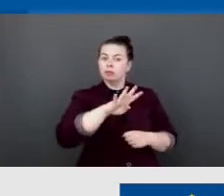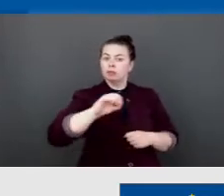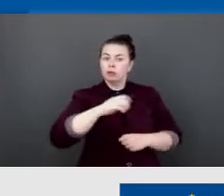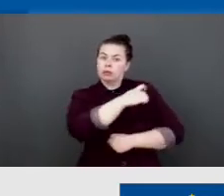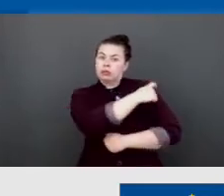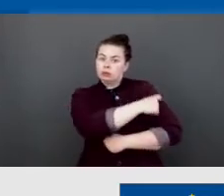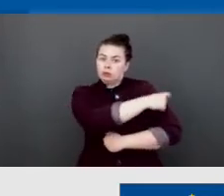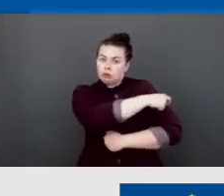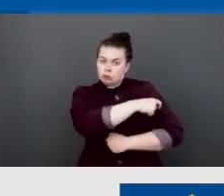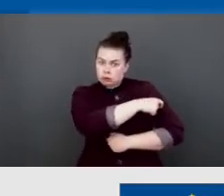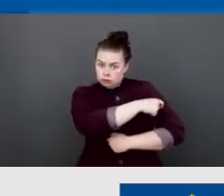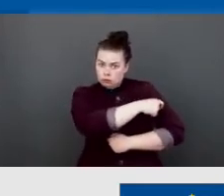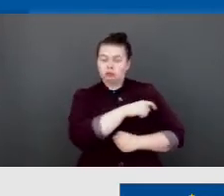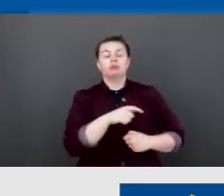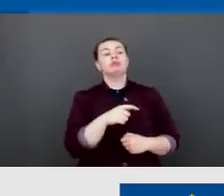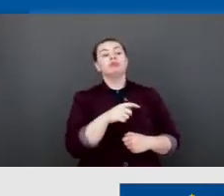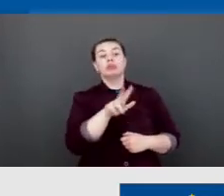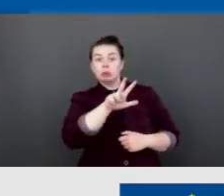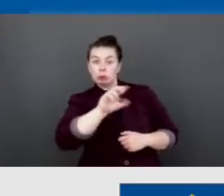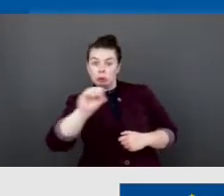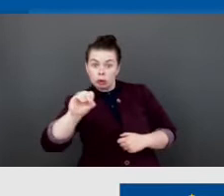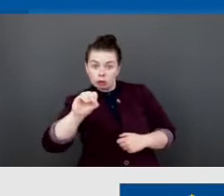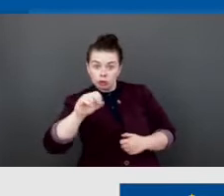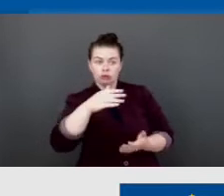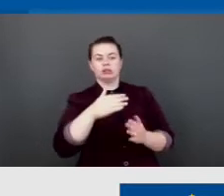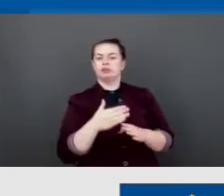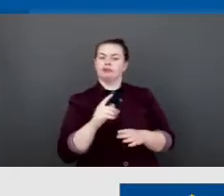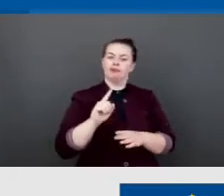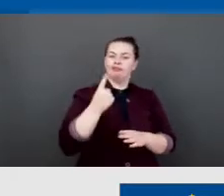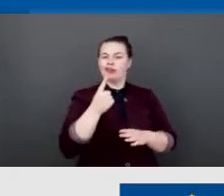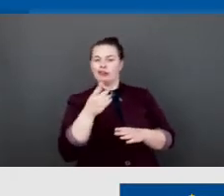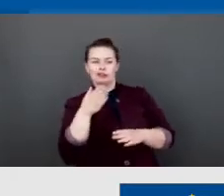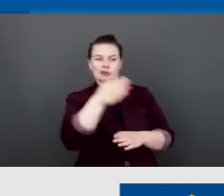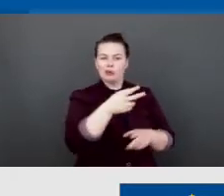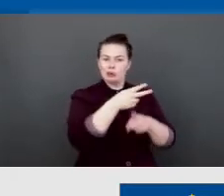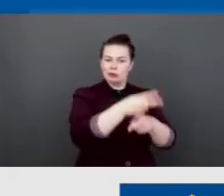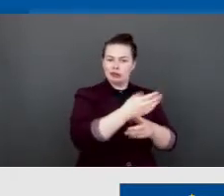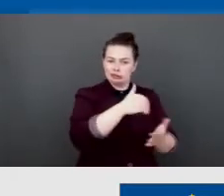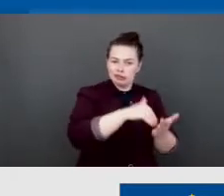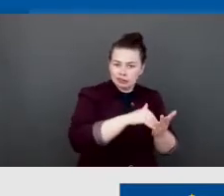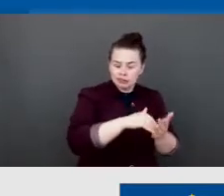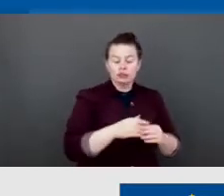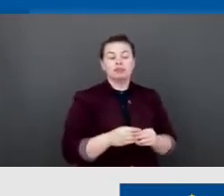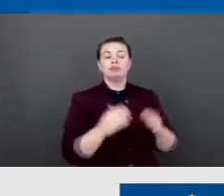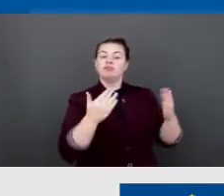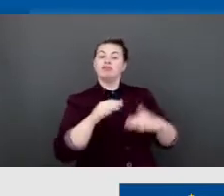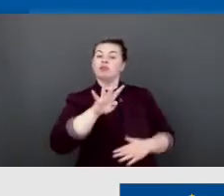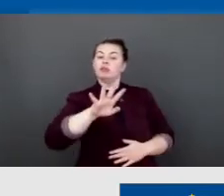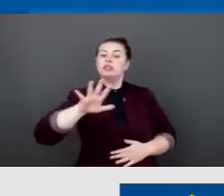there are 40 hospitals, 300 primary care